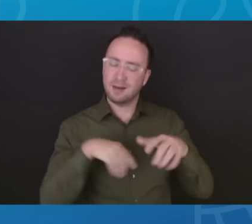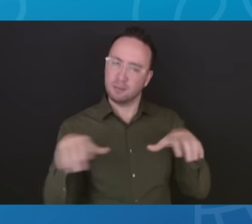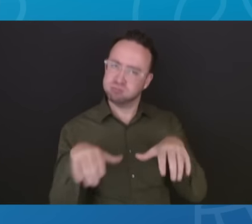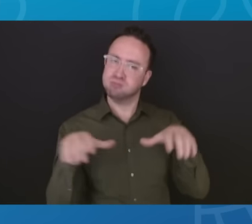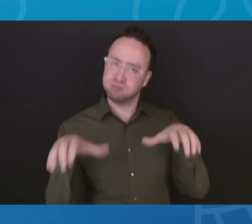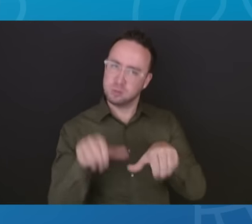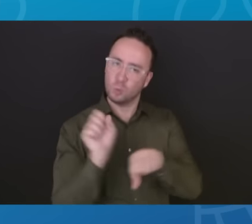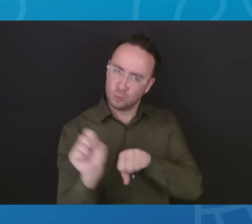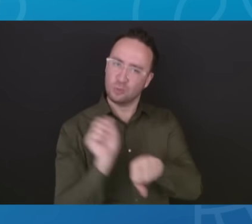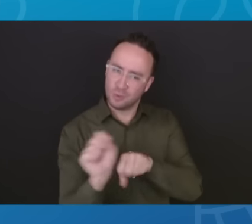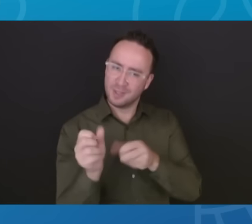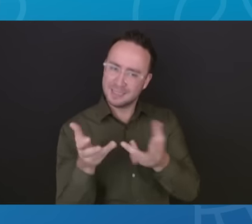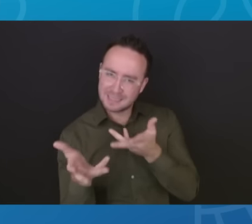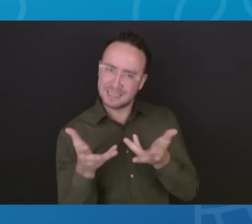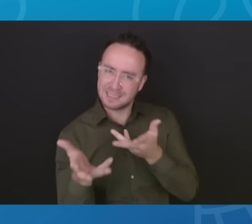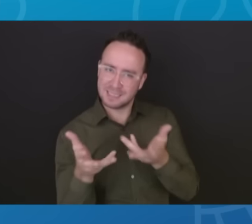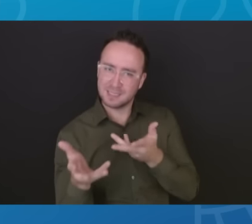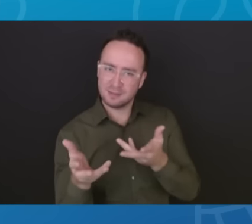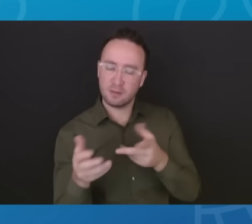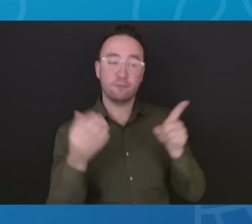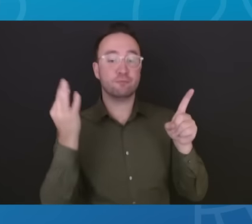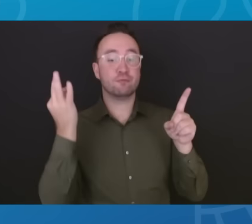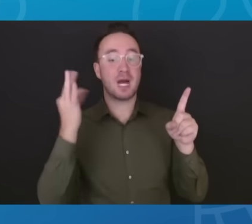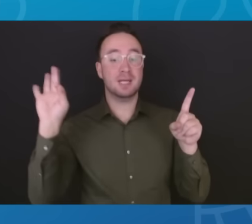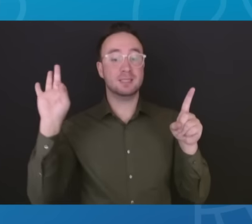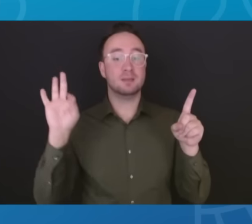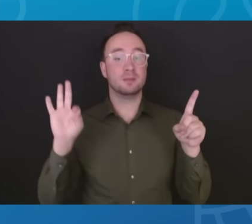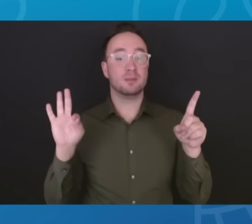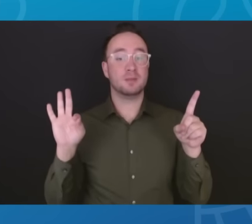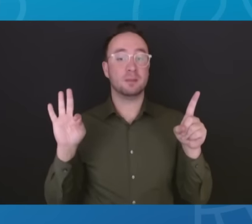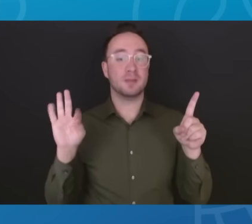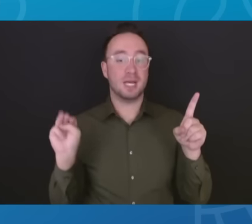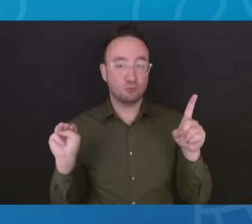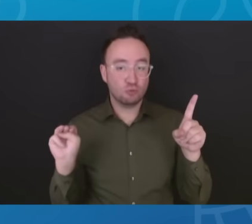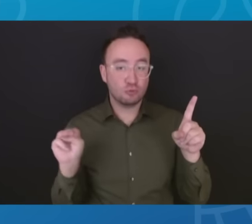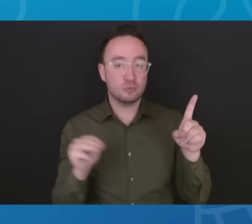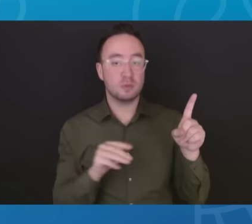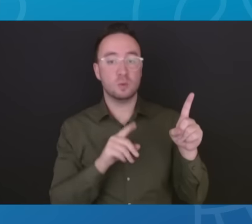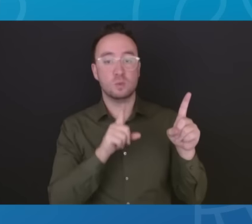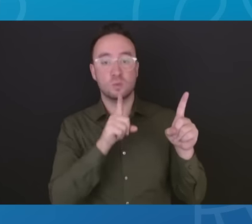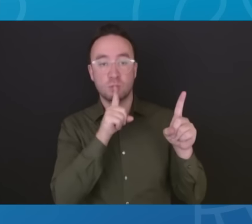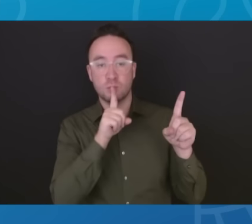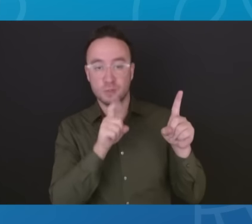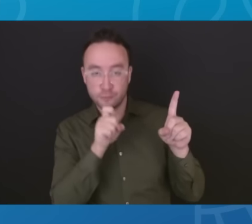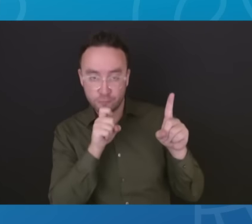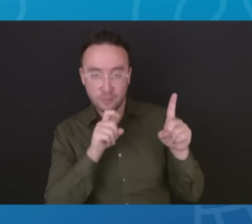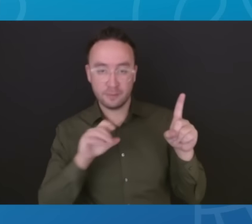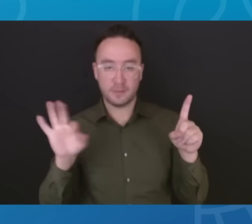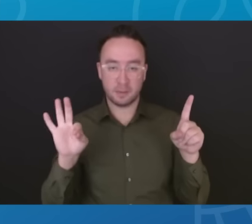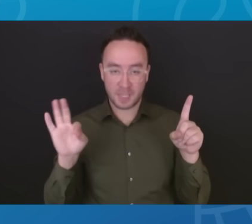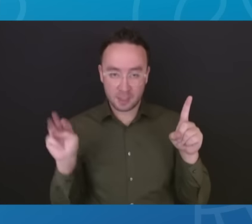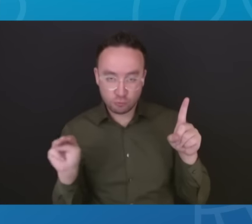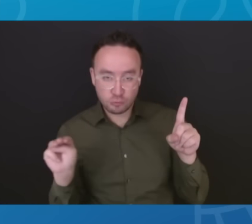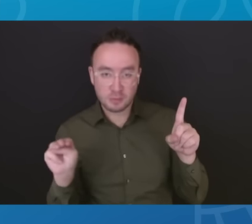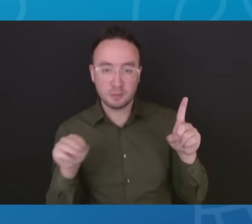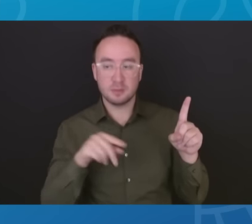foreign minister, the foreign minister of Saudi Arabia. He talked to the foreign minister of Egypt earlier today. We are very much engaged in those conversations. Final thing for